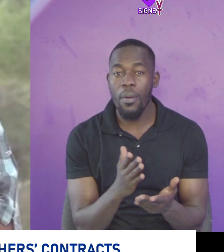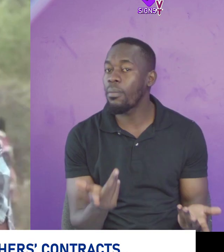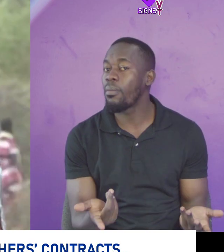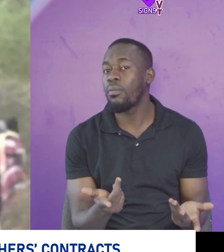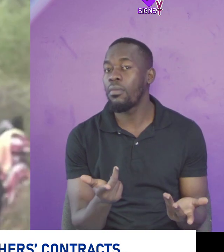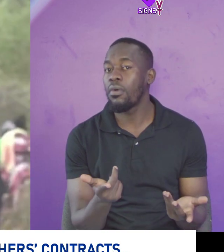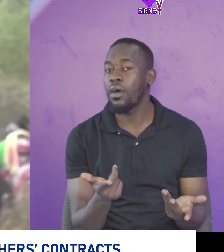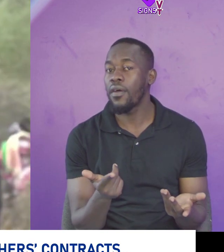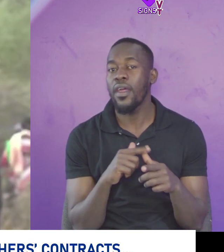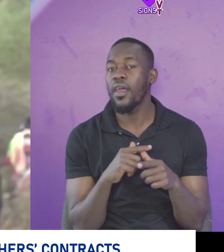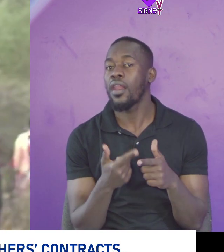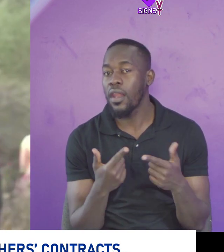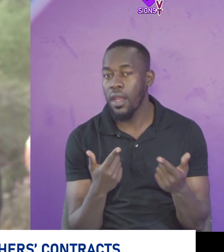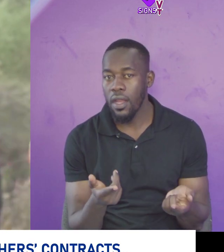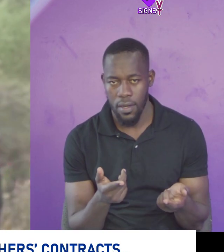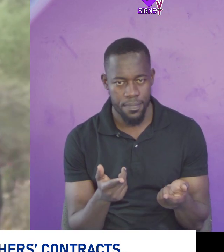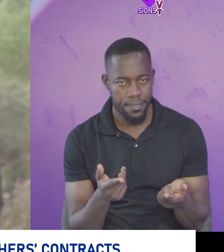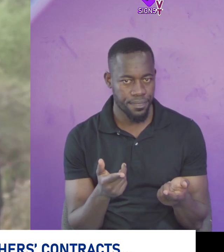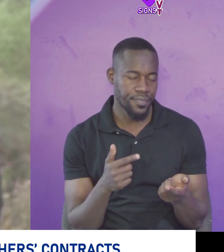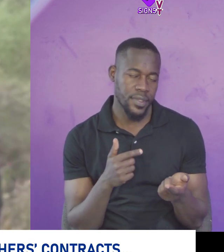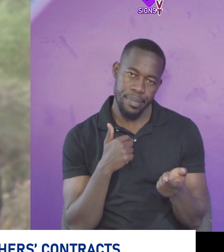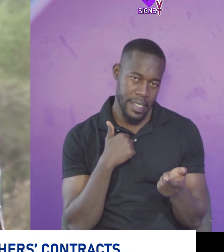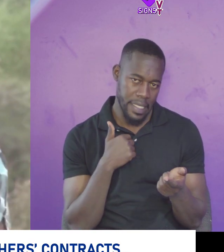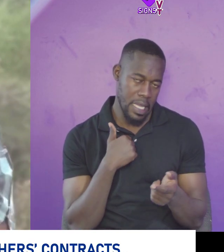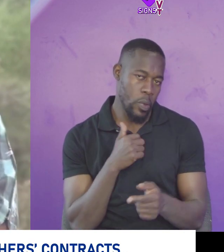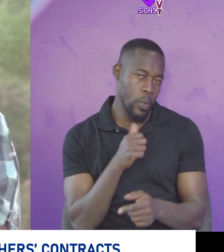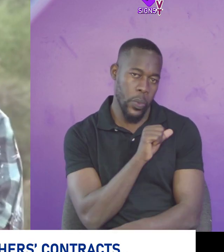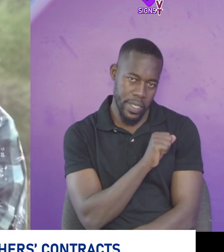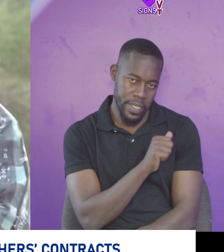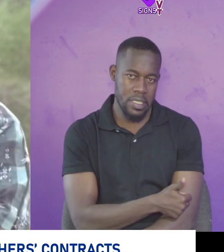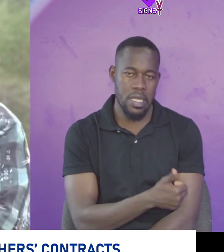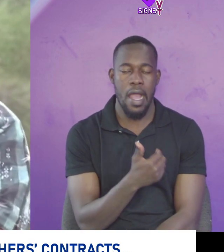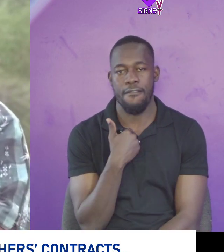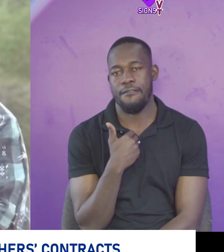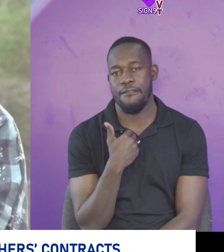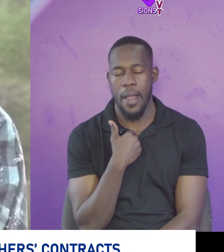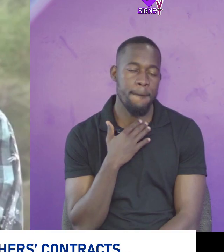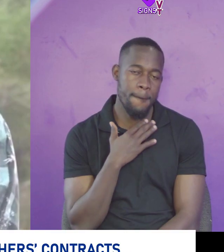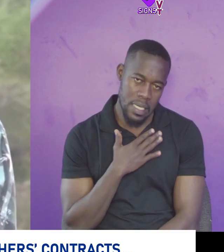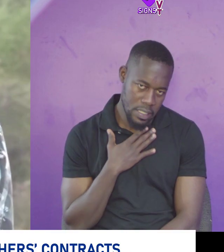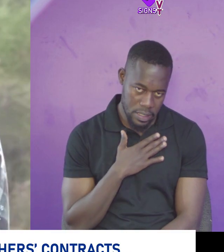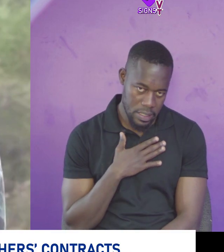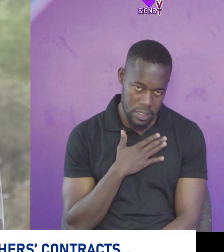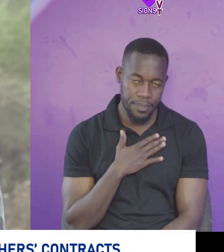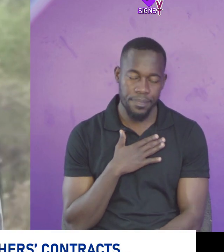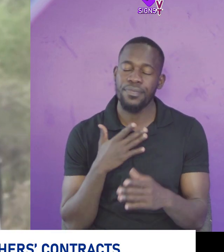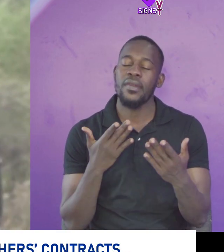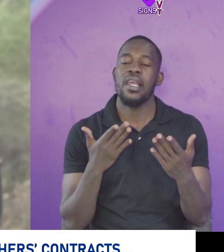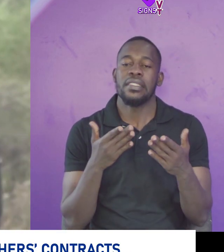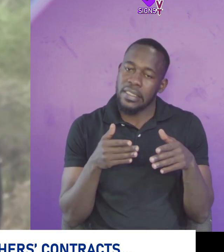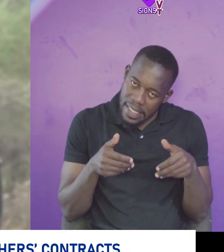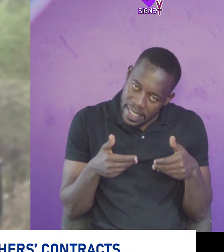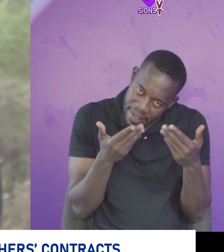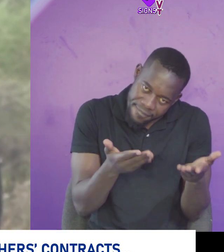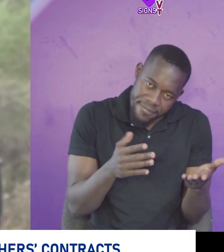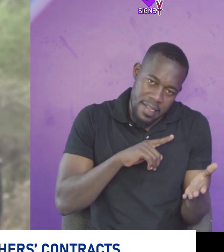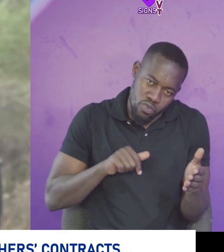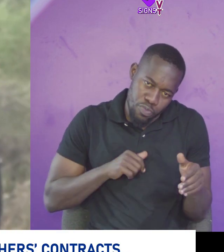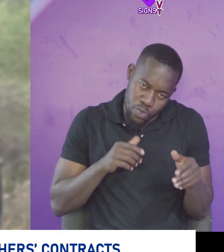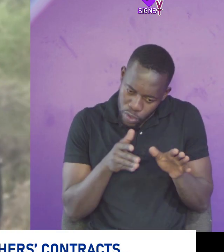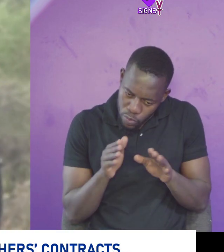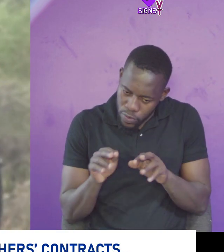telling you, and I want to speak from point of authority, is allow us to look for money in supplementary to